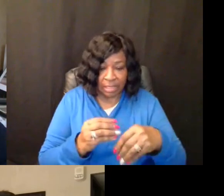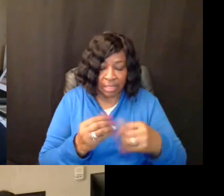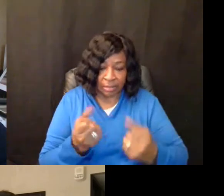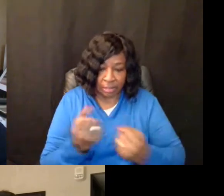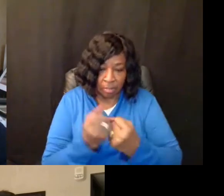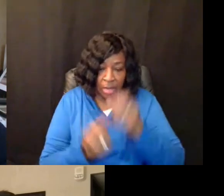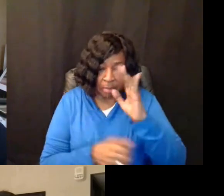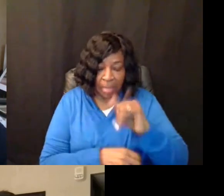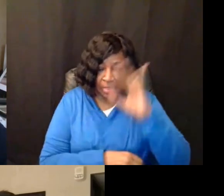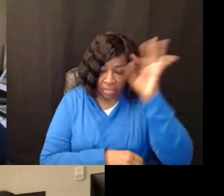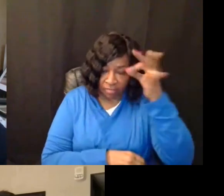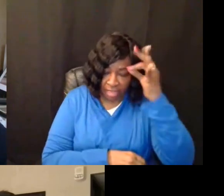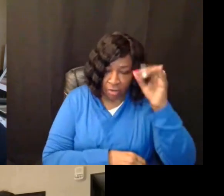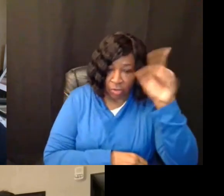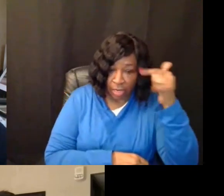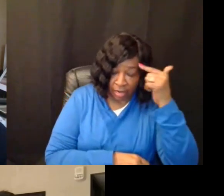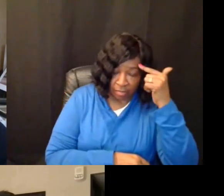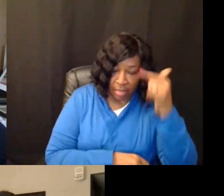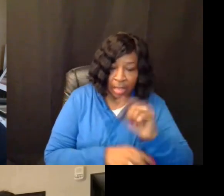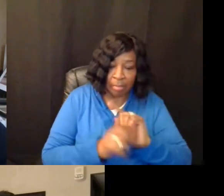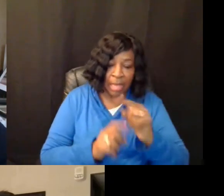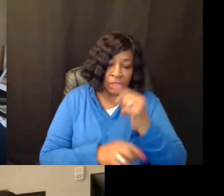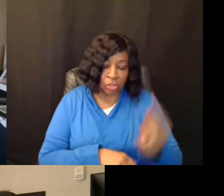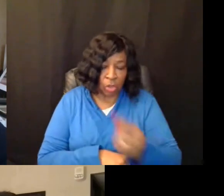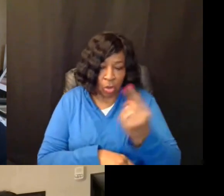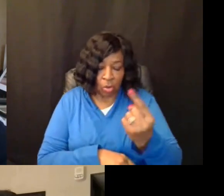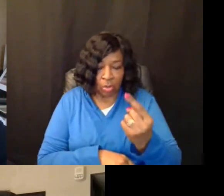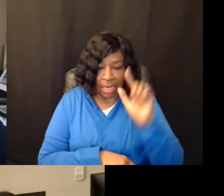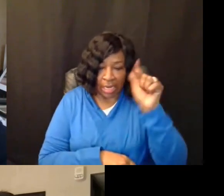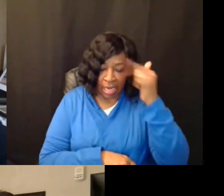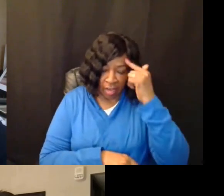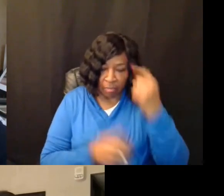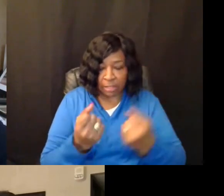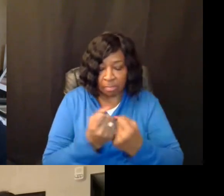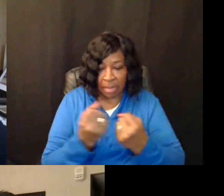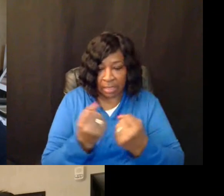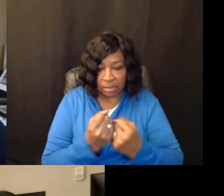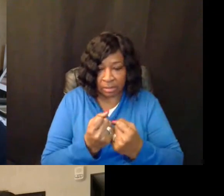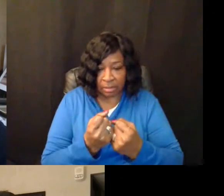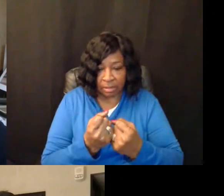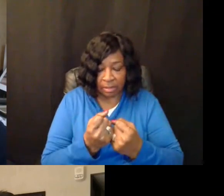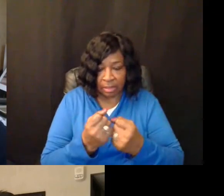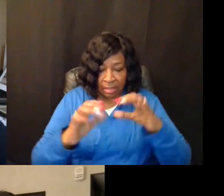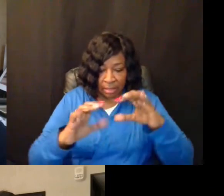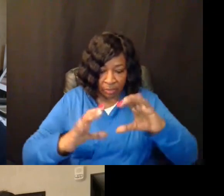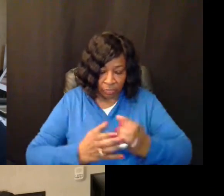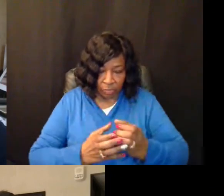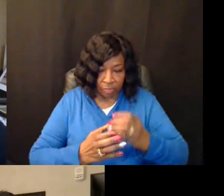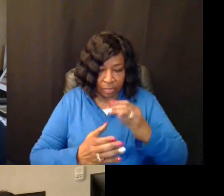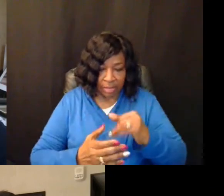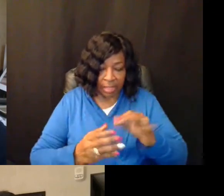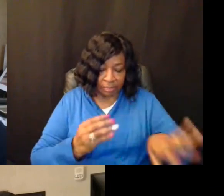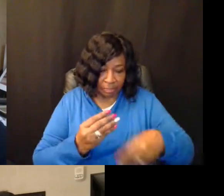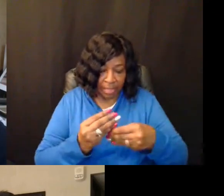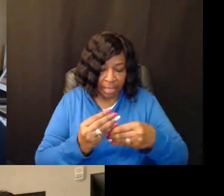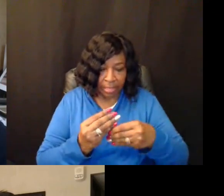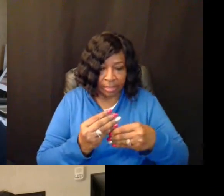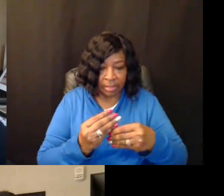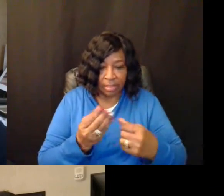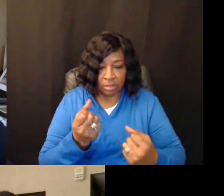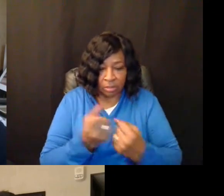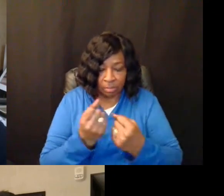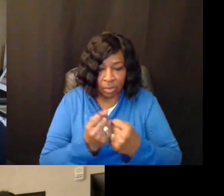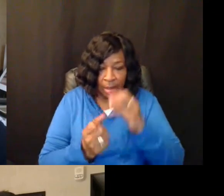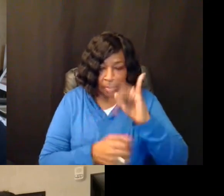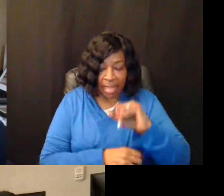government, but it's the only government sponsored entity like that is subsidized by the federal government that does not have